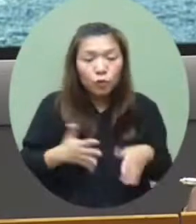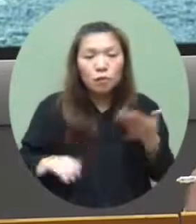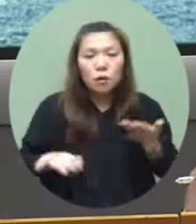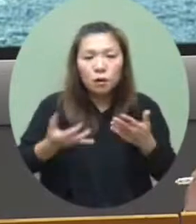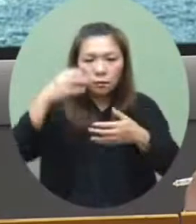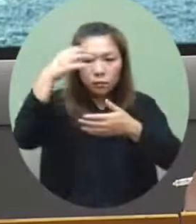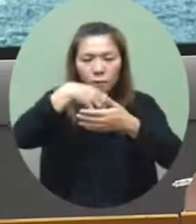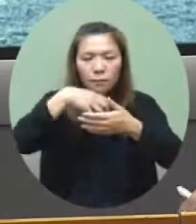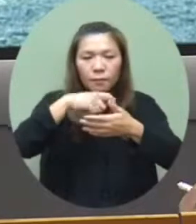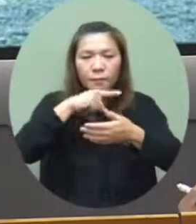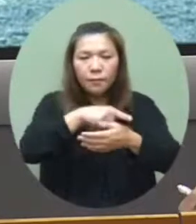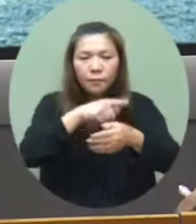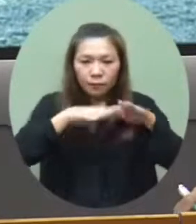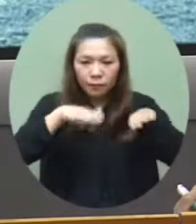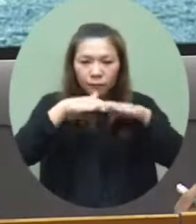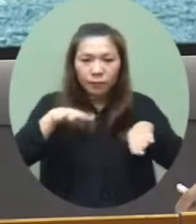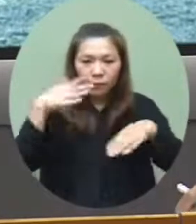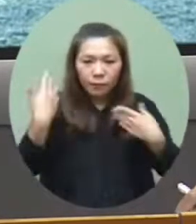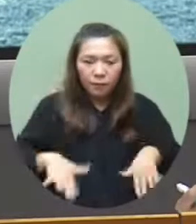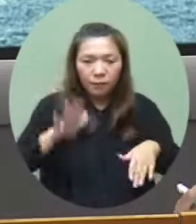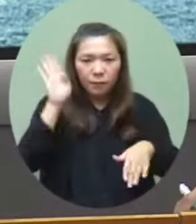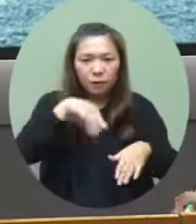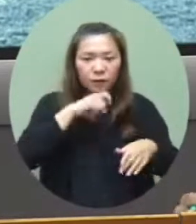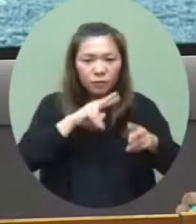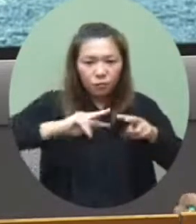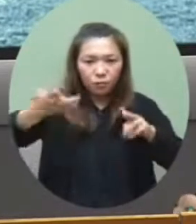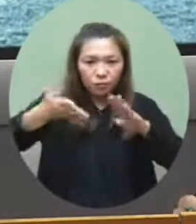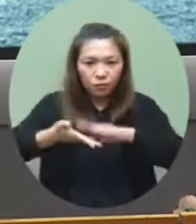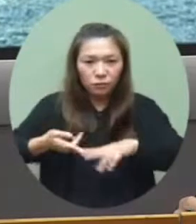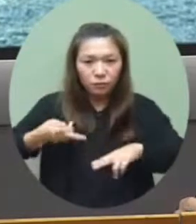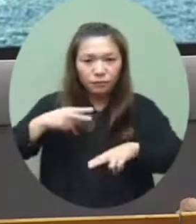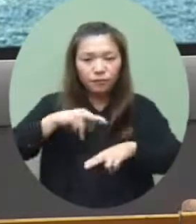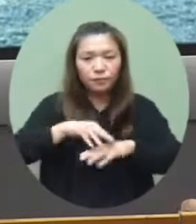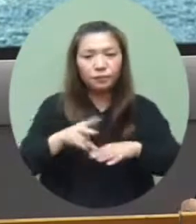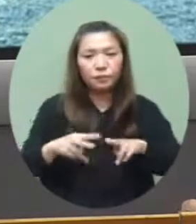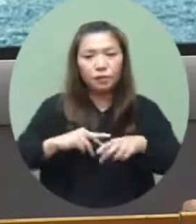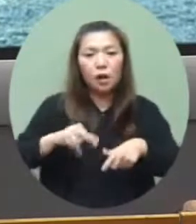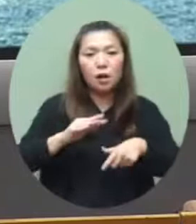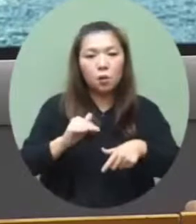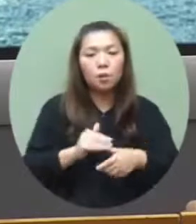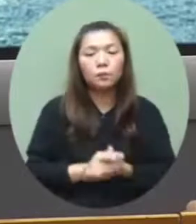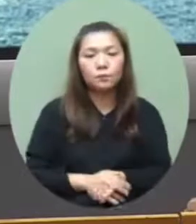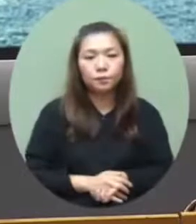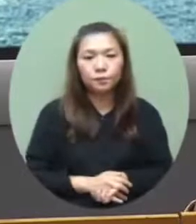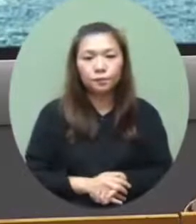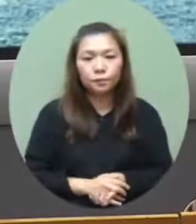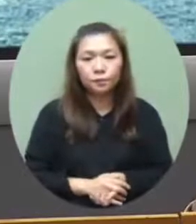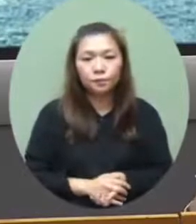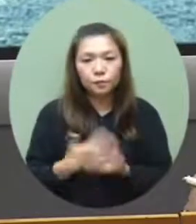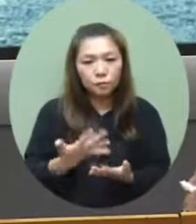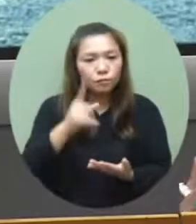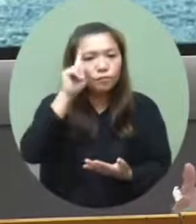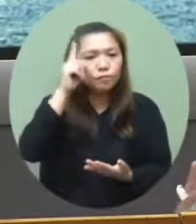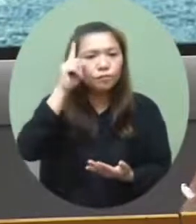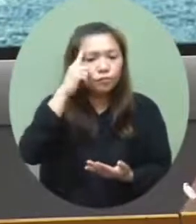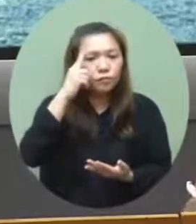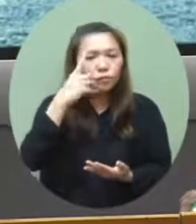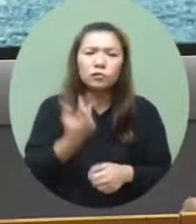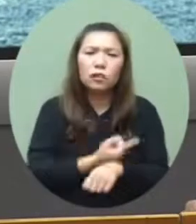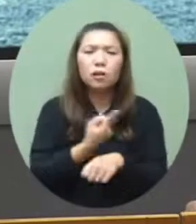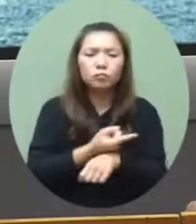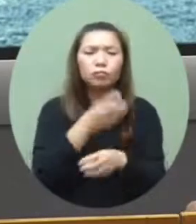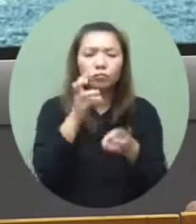stable condition to be transferred there. And these patients may have received an operation and they are in stable condition.